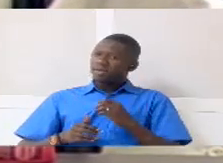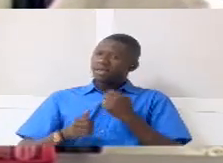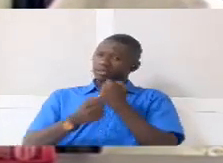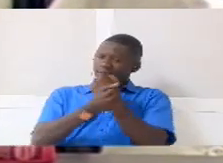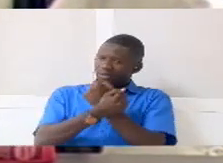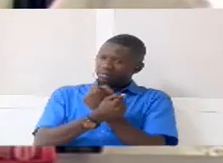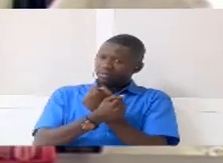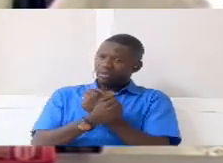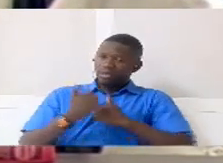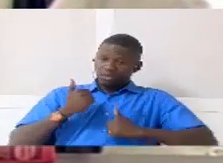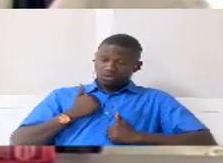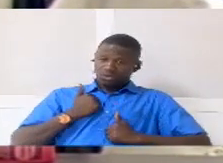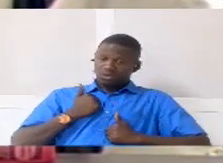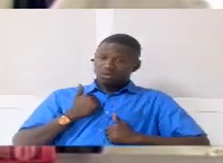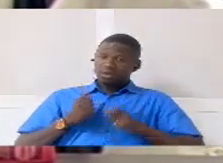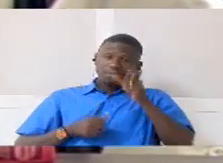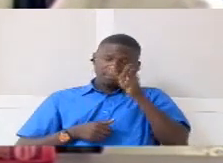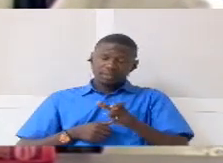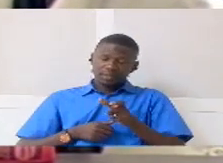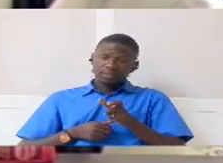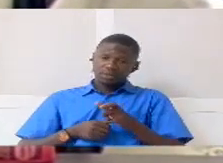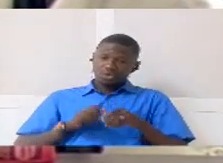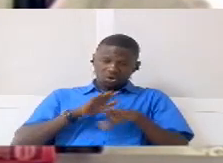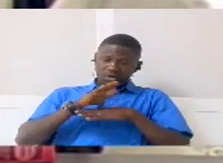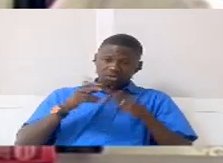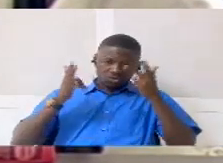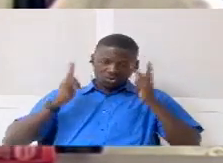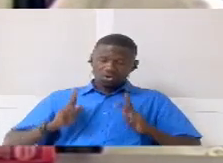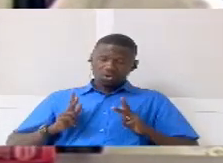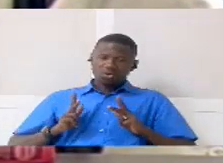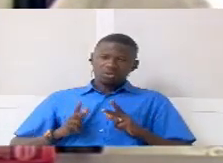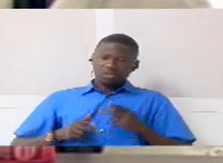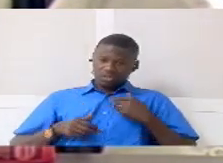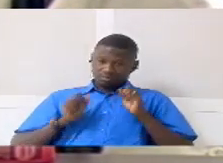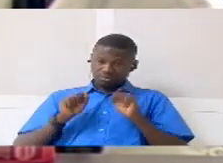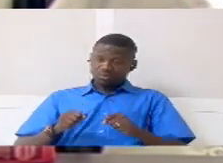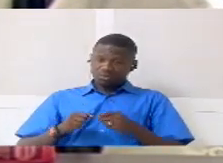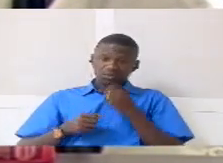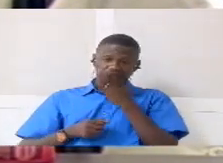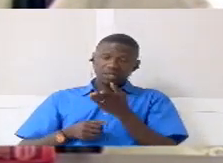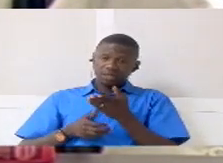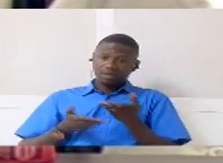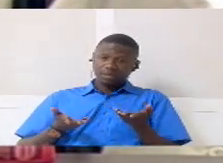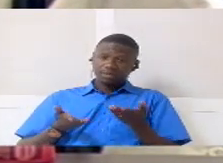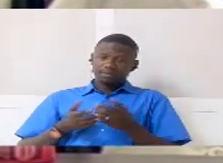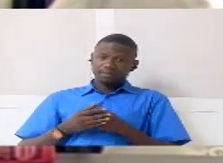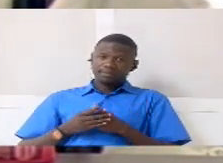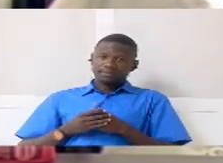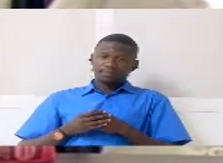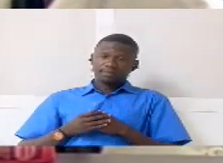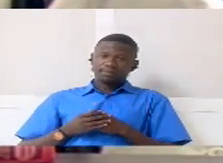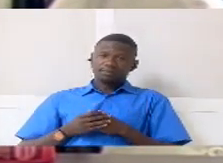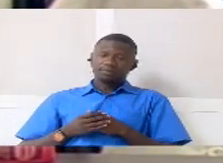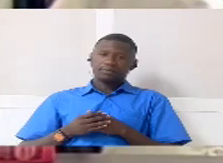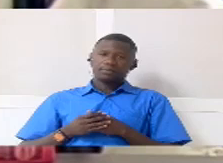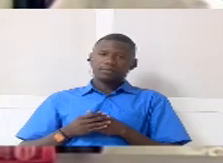woni sartol tanyola under this law section 27 lua nyin koto bunda muani ngorobula njango section 27 akoto amang